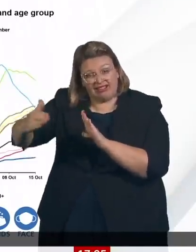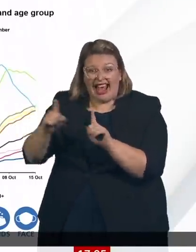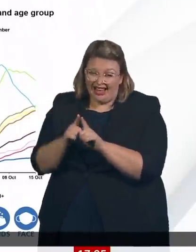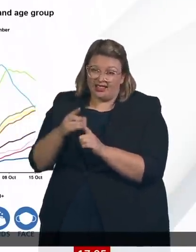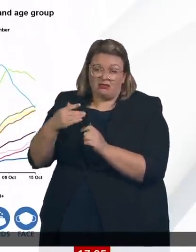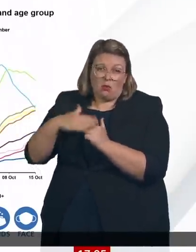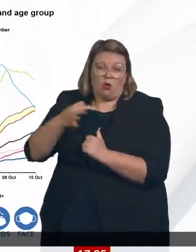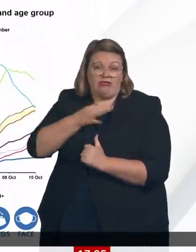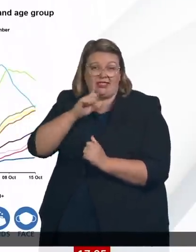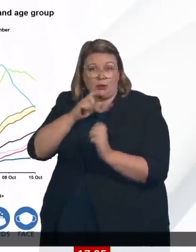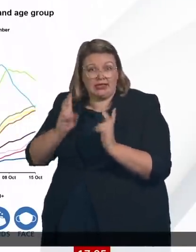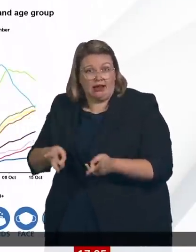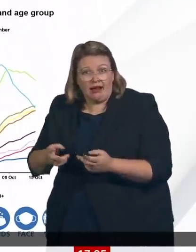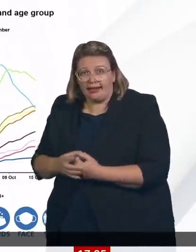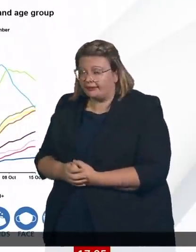Next slide, please.